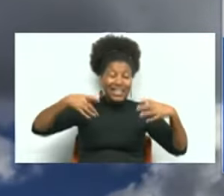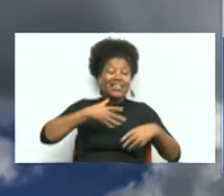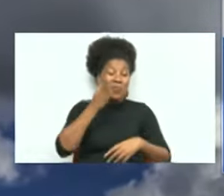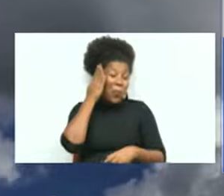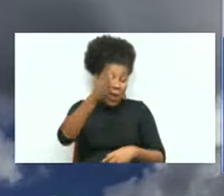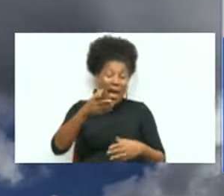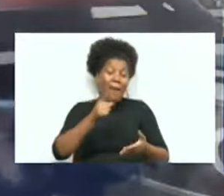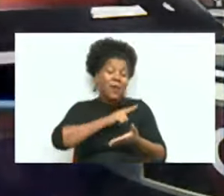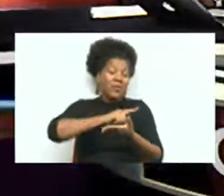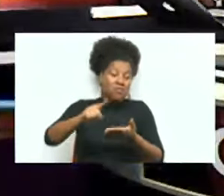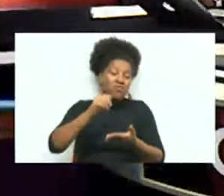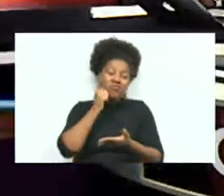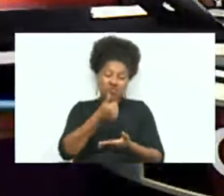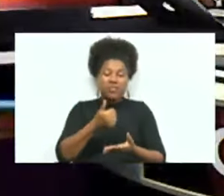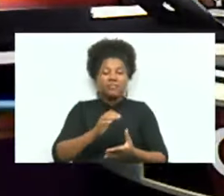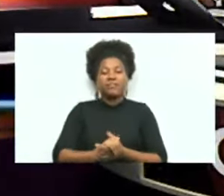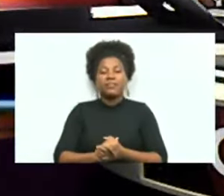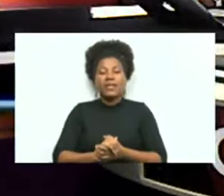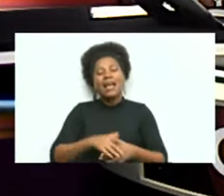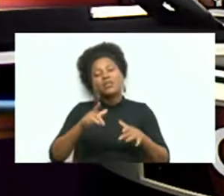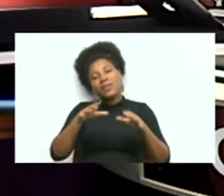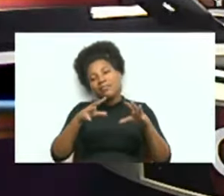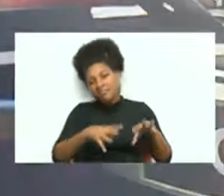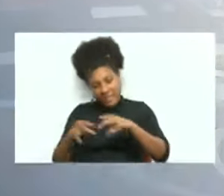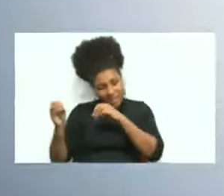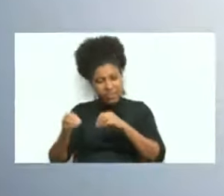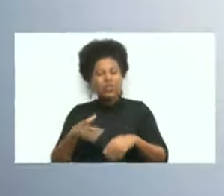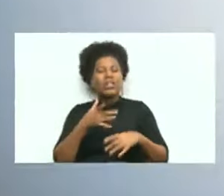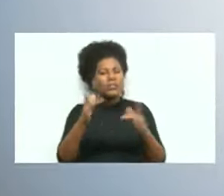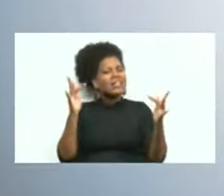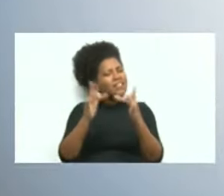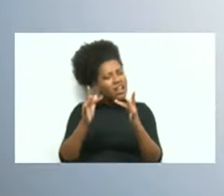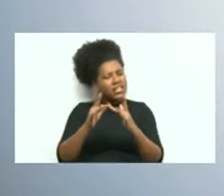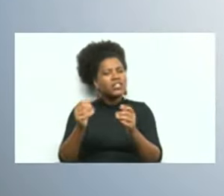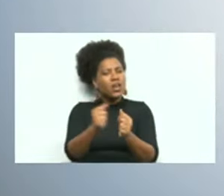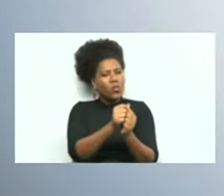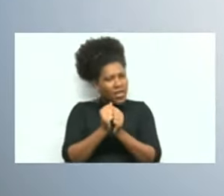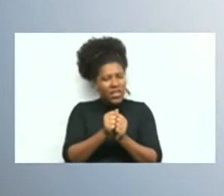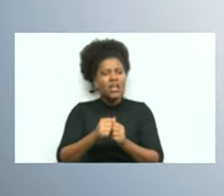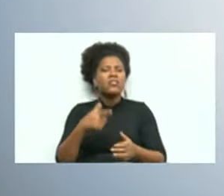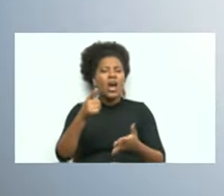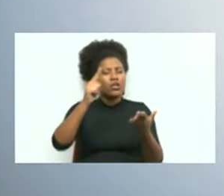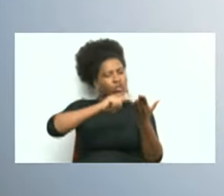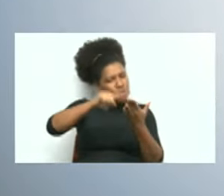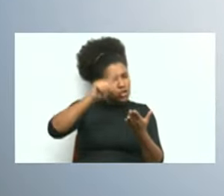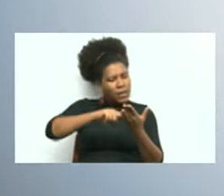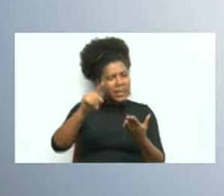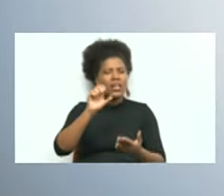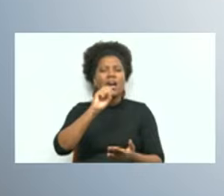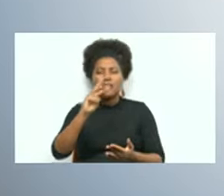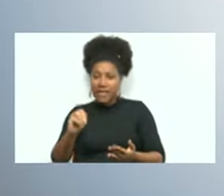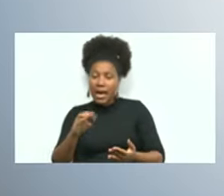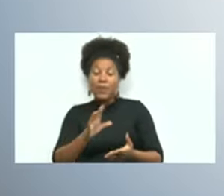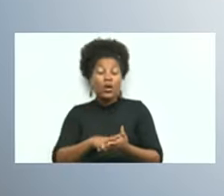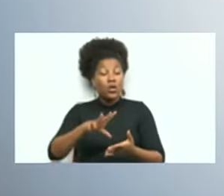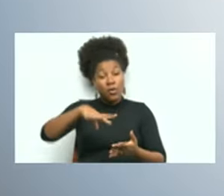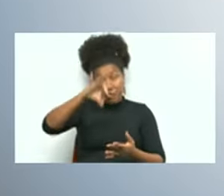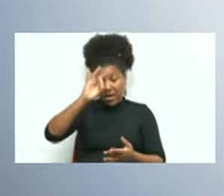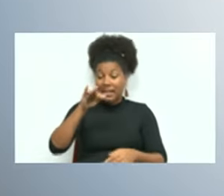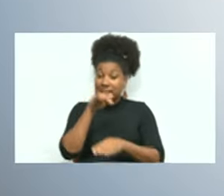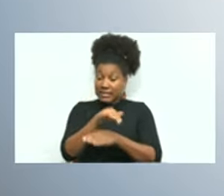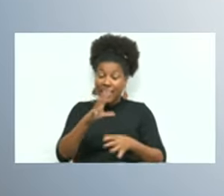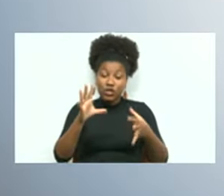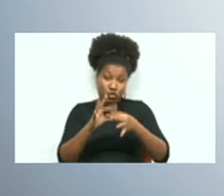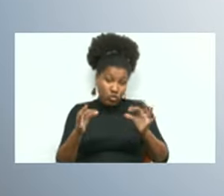tomorrow. As we leave you, let's remind you to stay connected with us on our social media platforms. There you'll find it tonight's stories, the latest